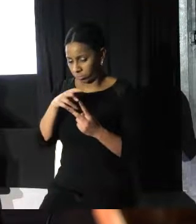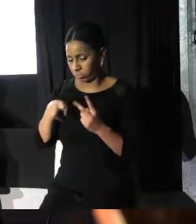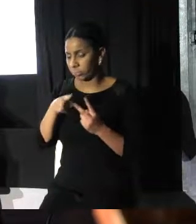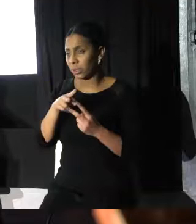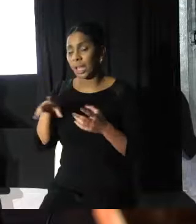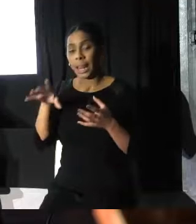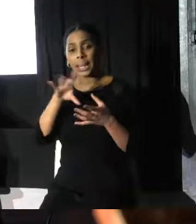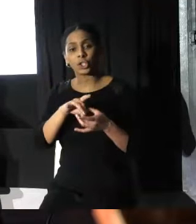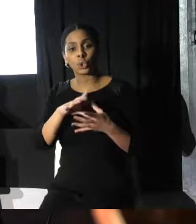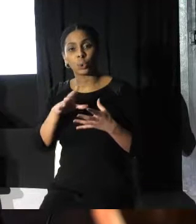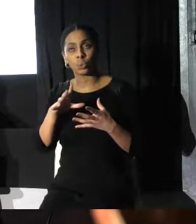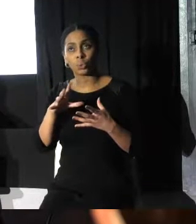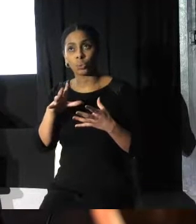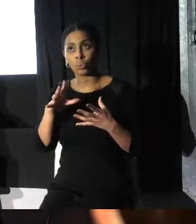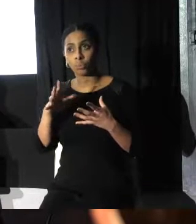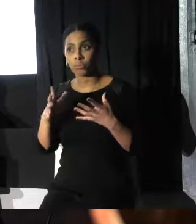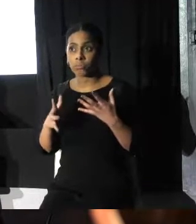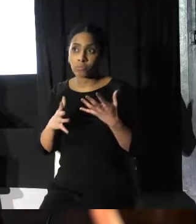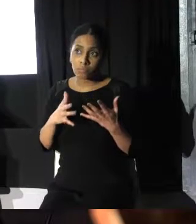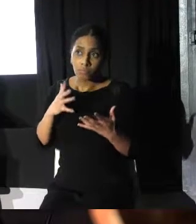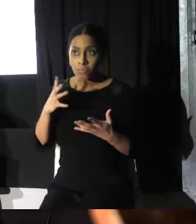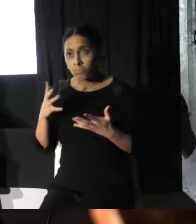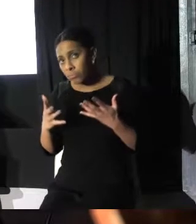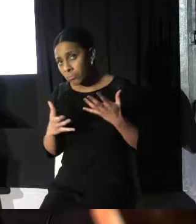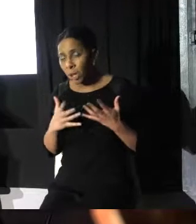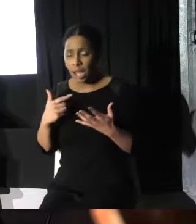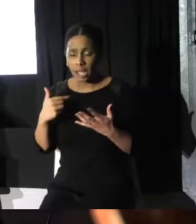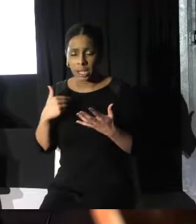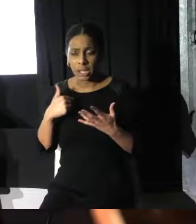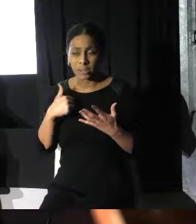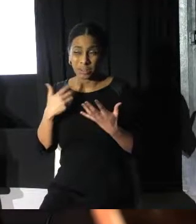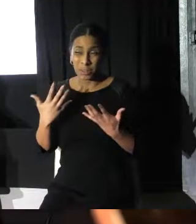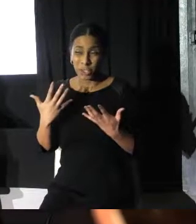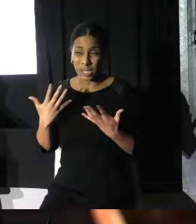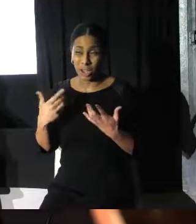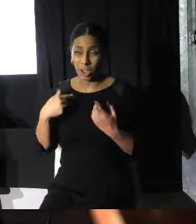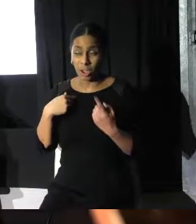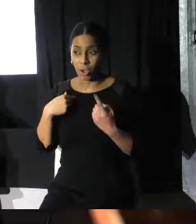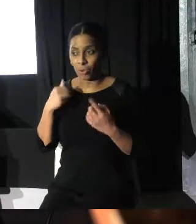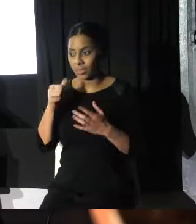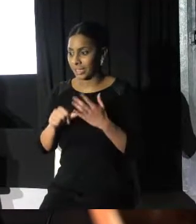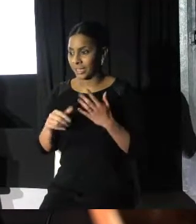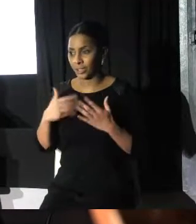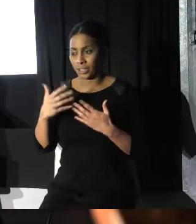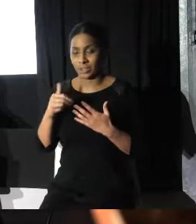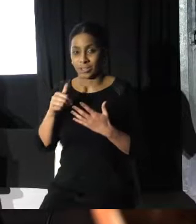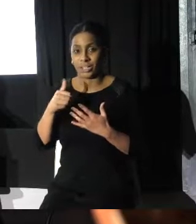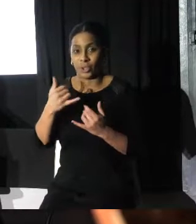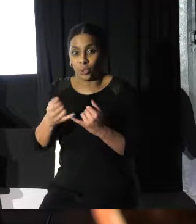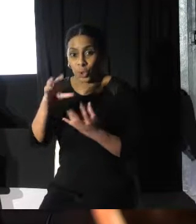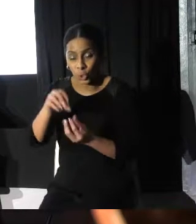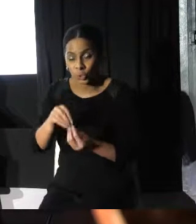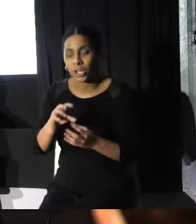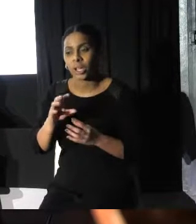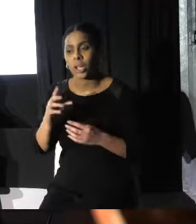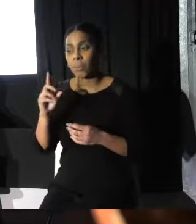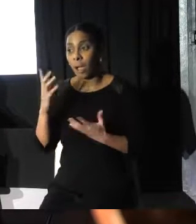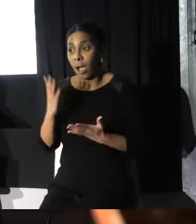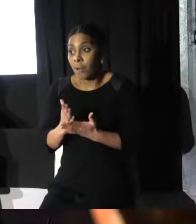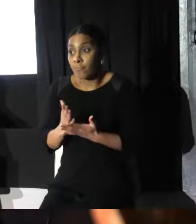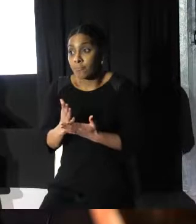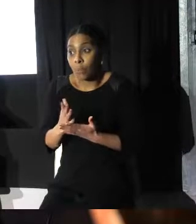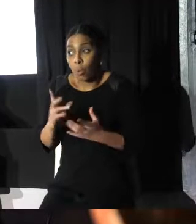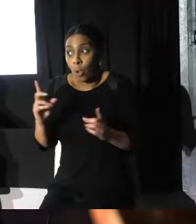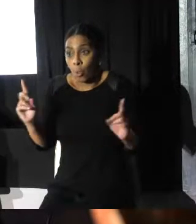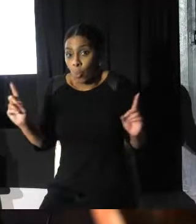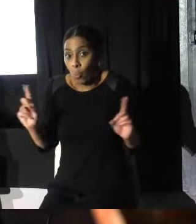absolutely fundamental question, maybe in some ways as we're moving towards a sort of punchline for all this, a conclusion, the sort of, you know, what do we do question,